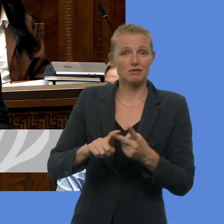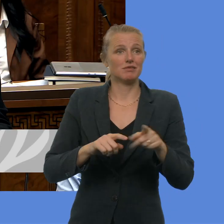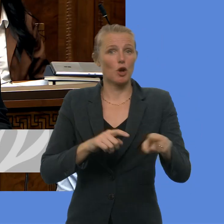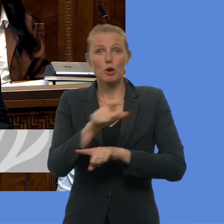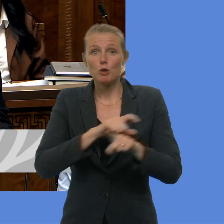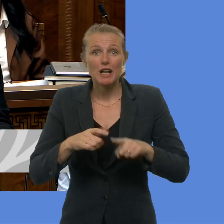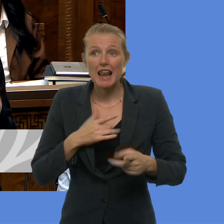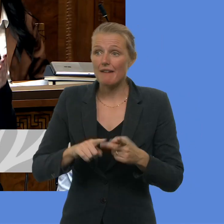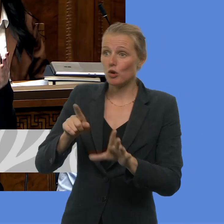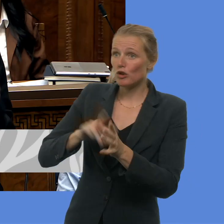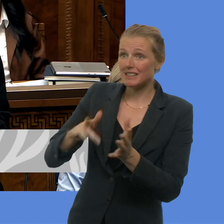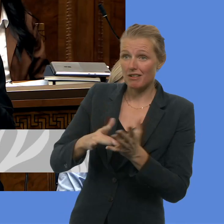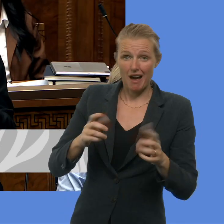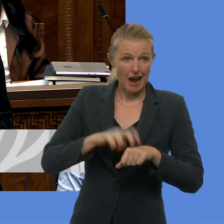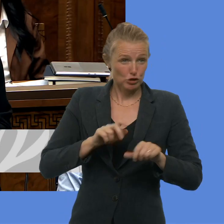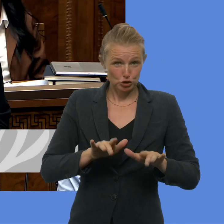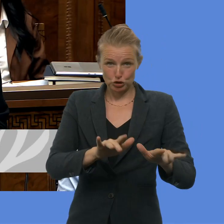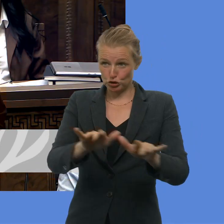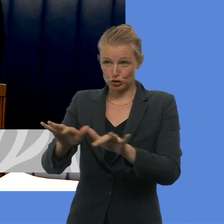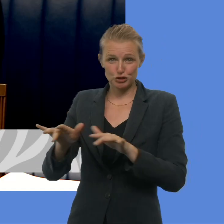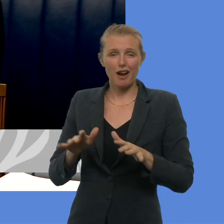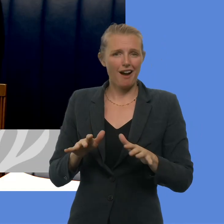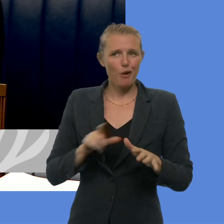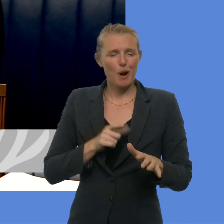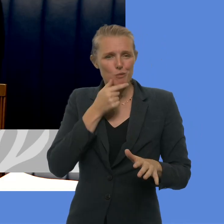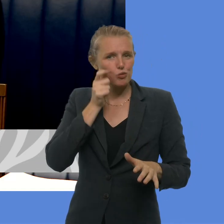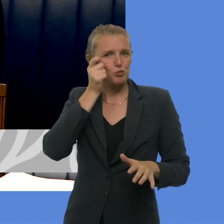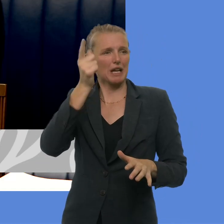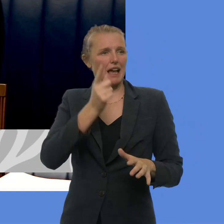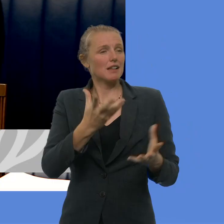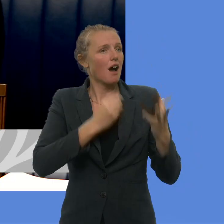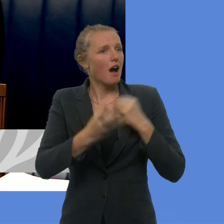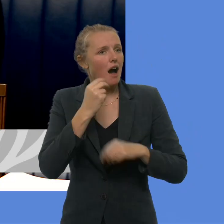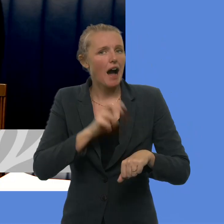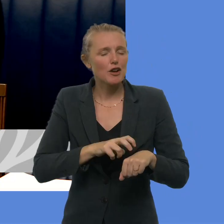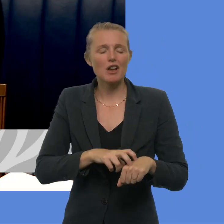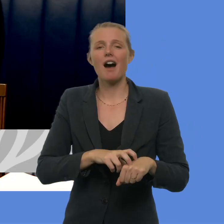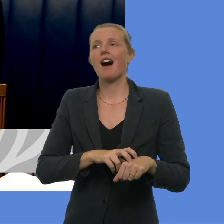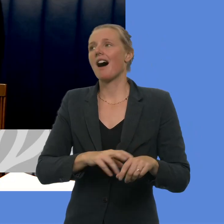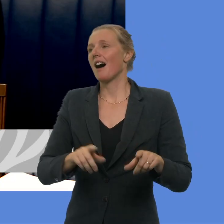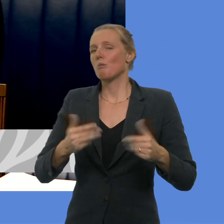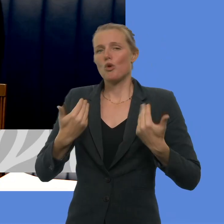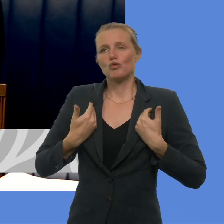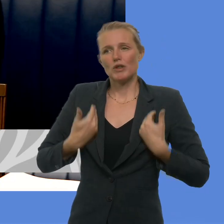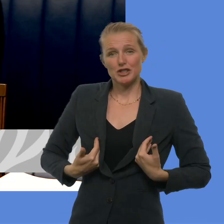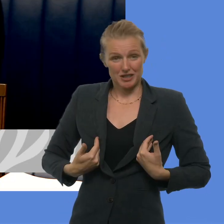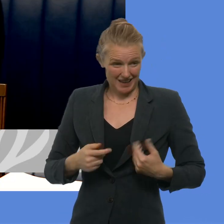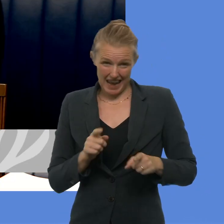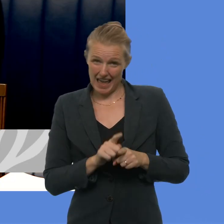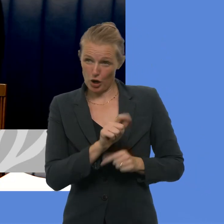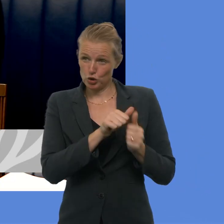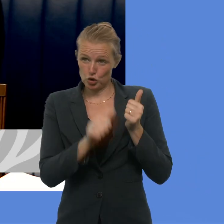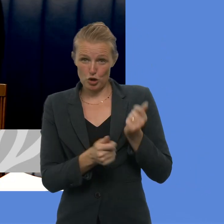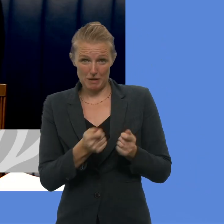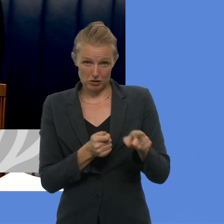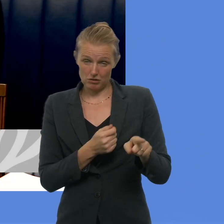youth centres. Just generally, it's about enriching people's lives. Many people, like the Junior Minister, have been educated, have been reared and educated through